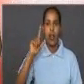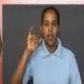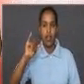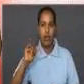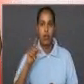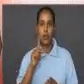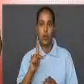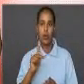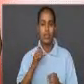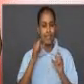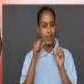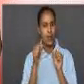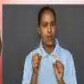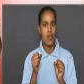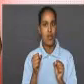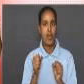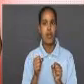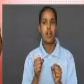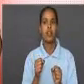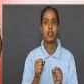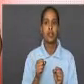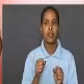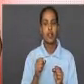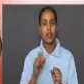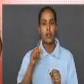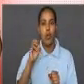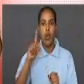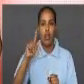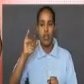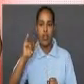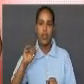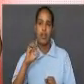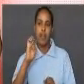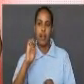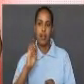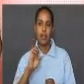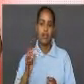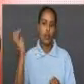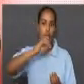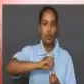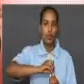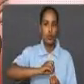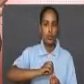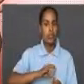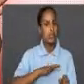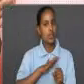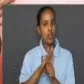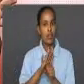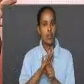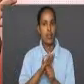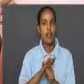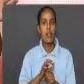Polypropylene is even stronger and tougher than polyethylene. It is also just